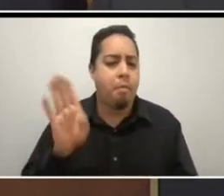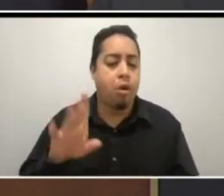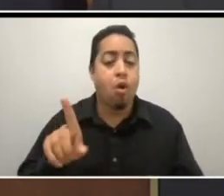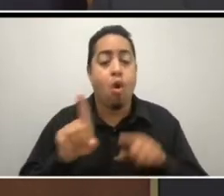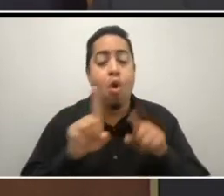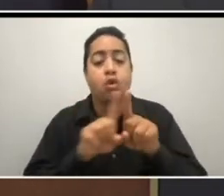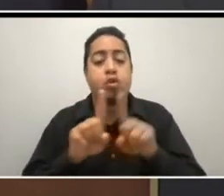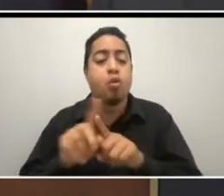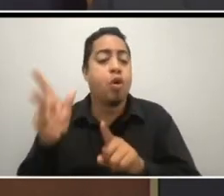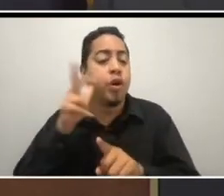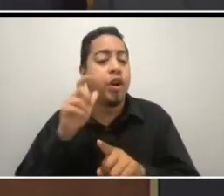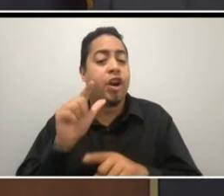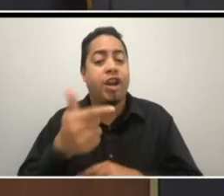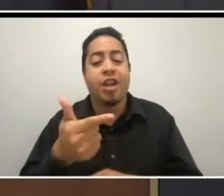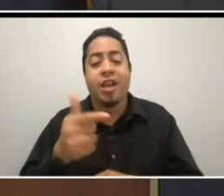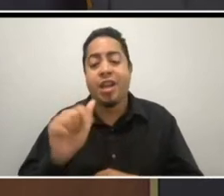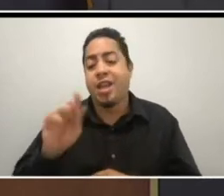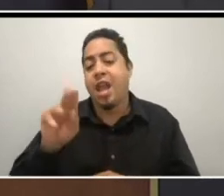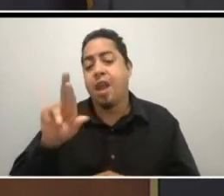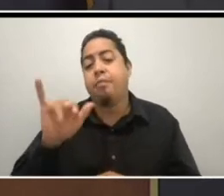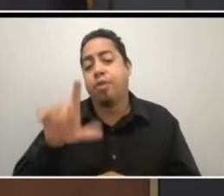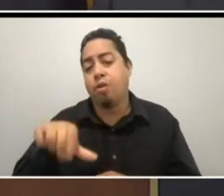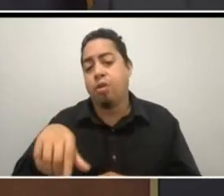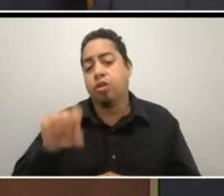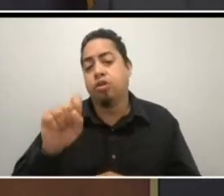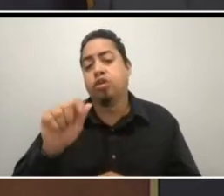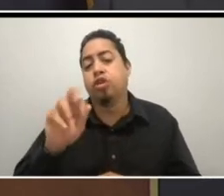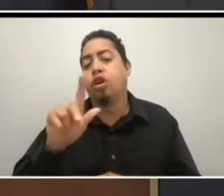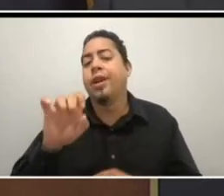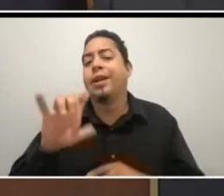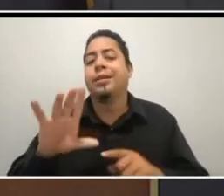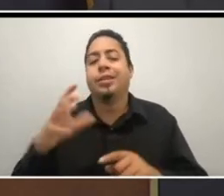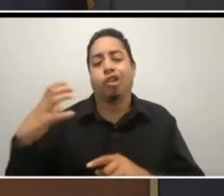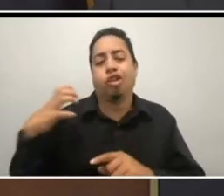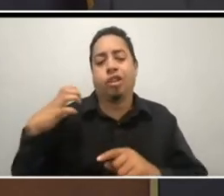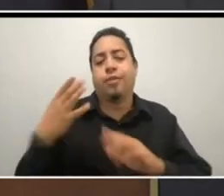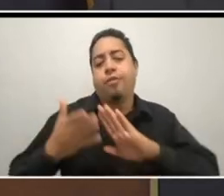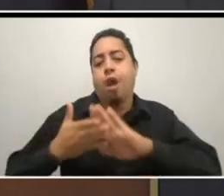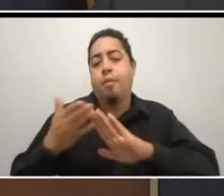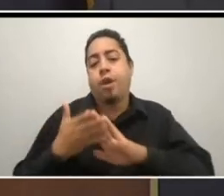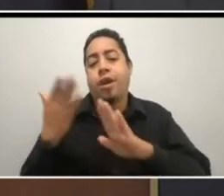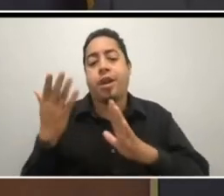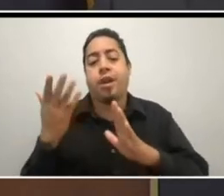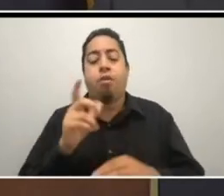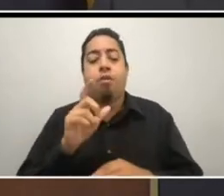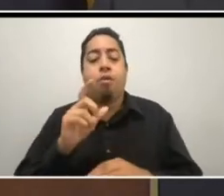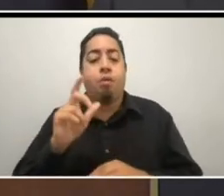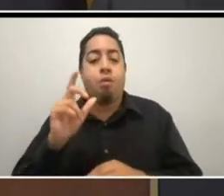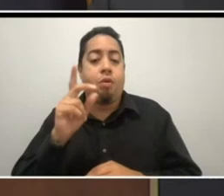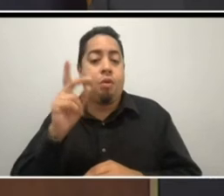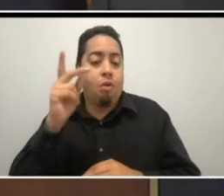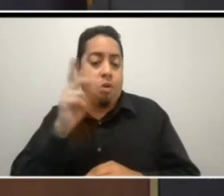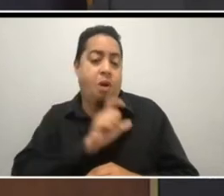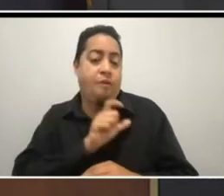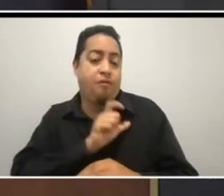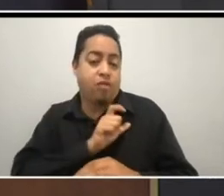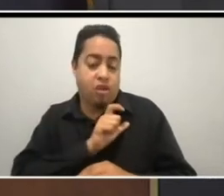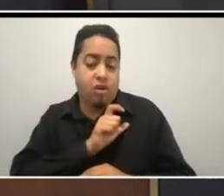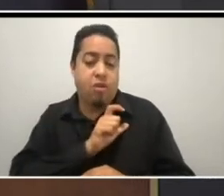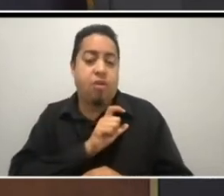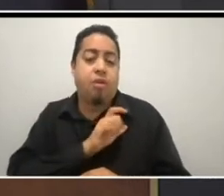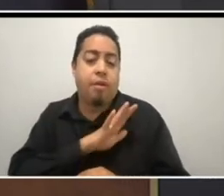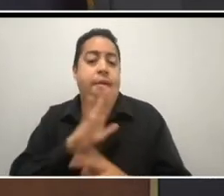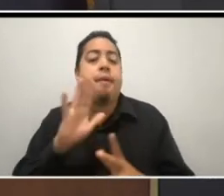Chief Operating Officer, his Chief Operating Officer, about the spurious claims of fraud in the elections in Georgia, and who, responding